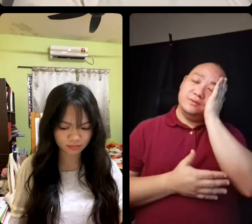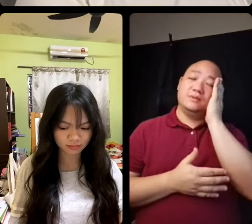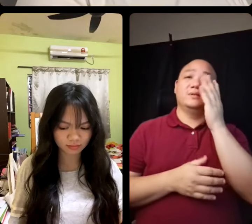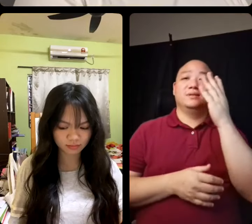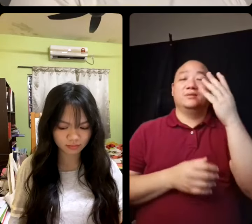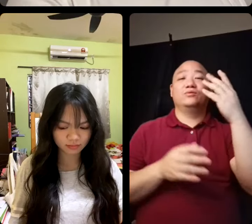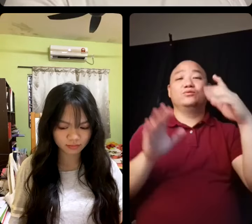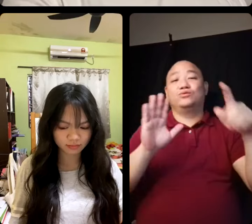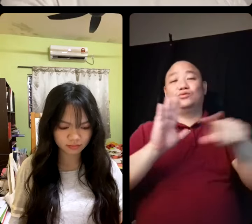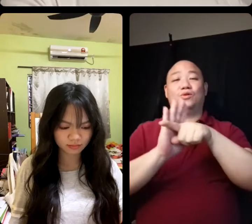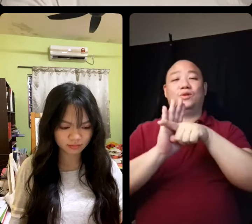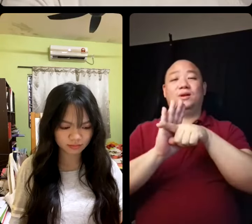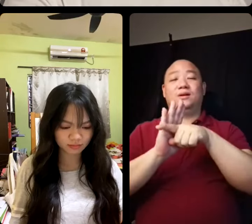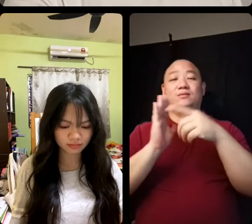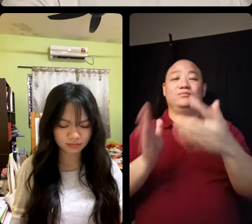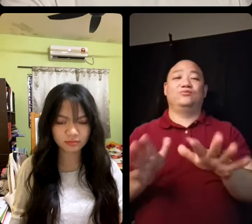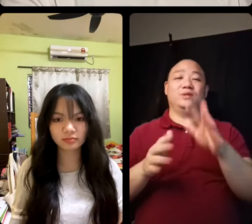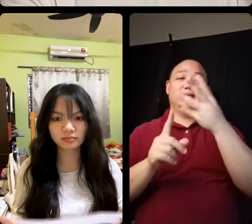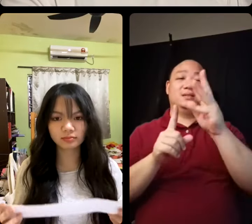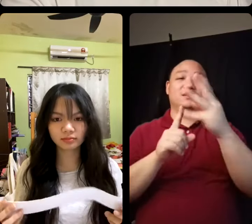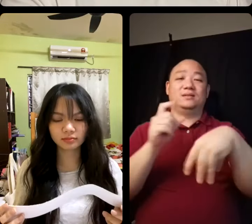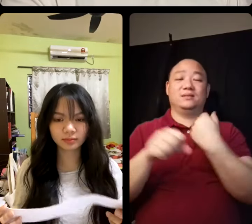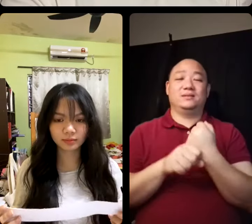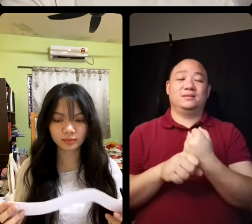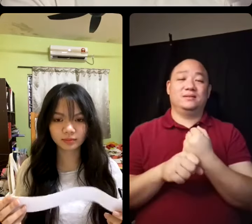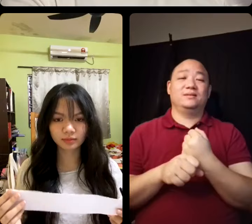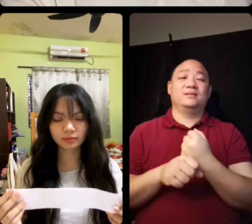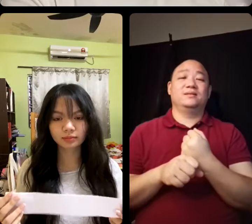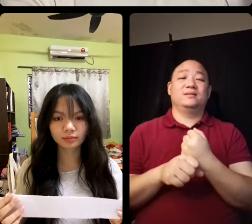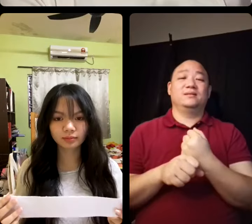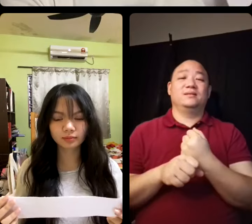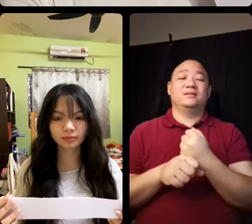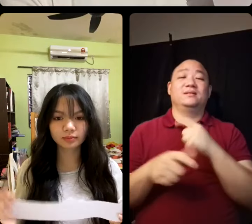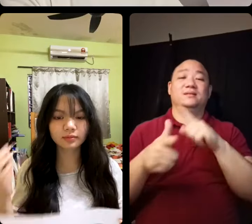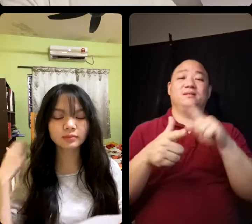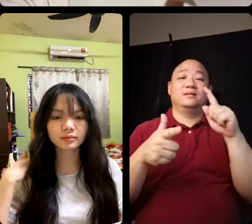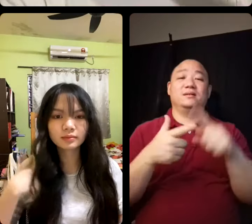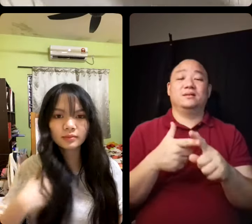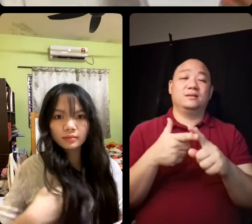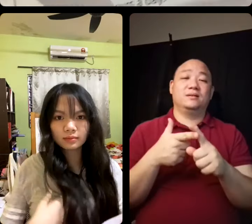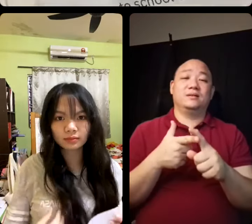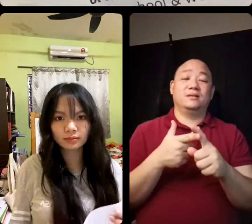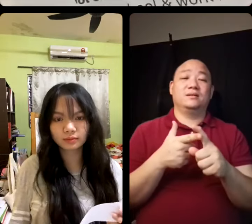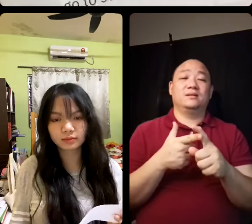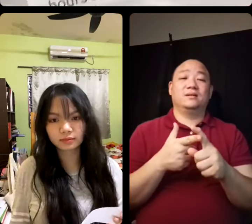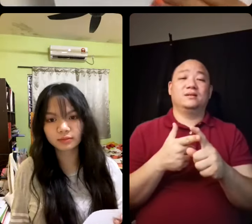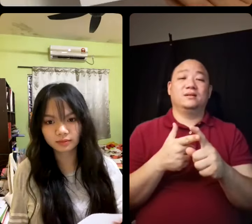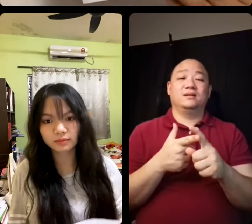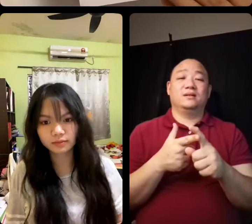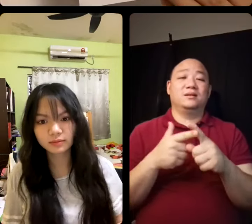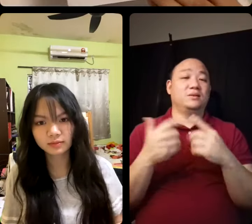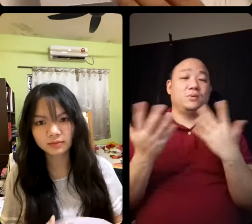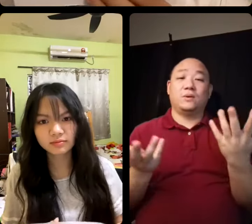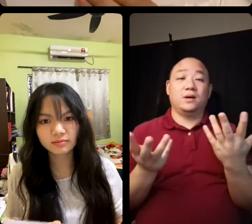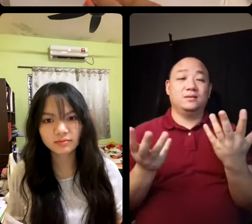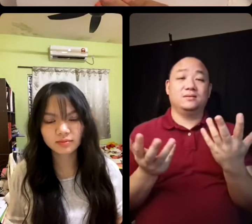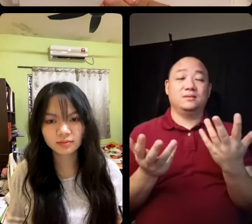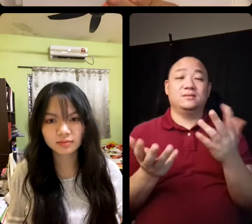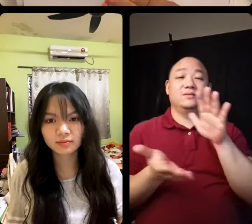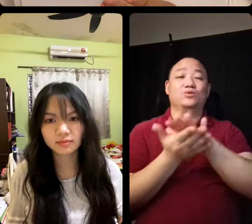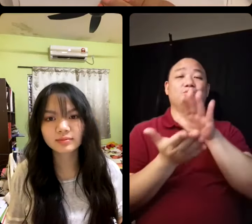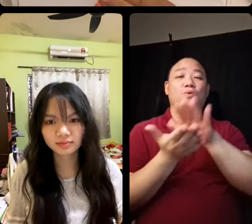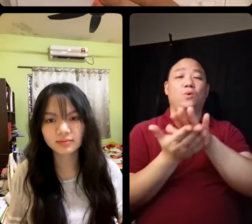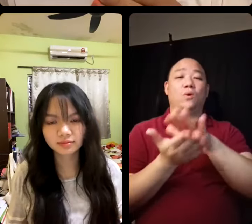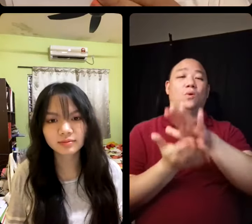to kira together. So the next one is, of course, everyone, which is a thing that you guys are doing normally, school and work